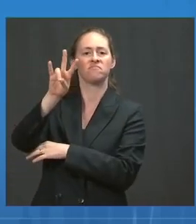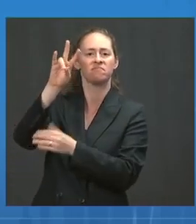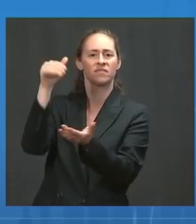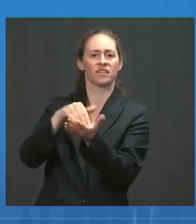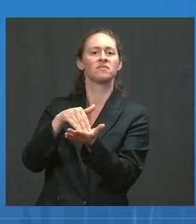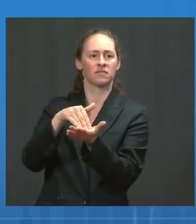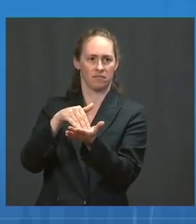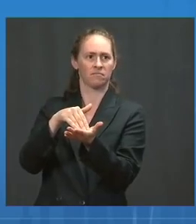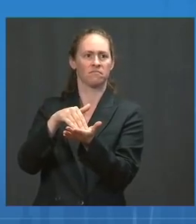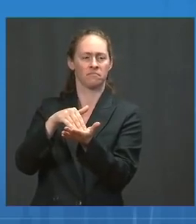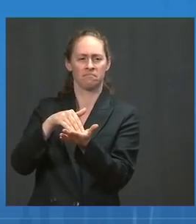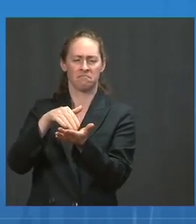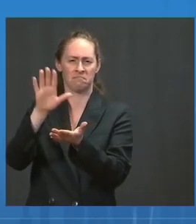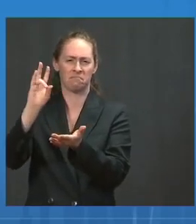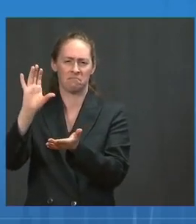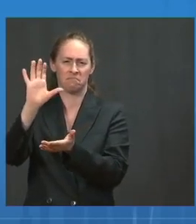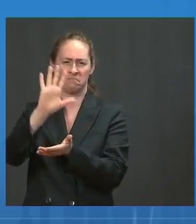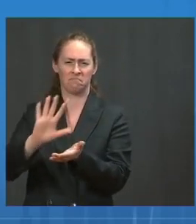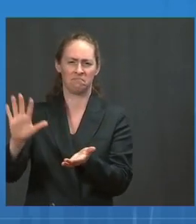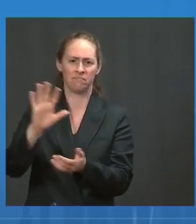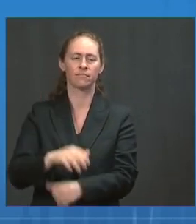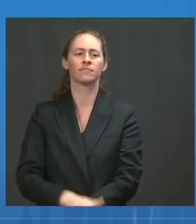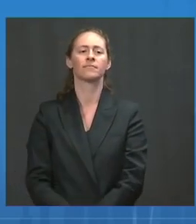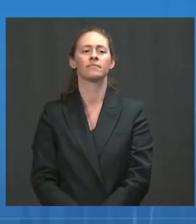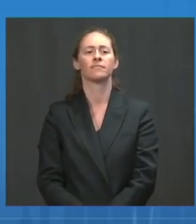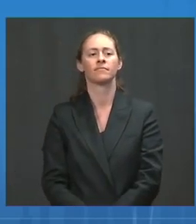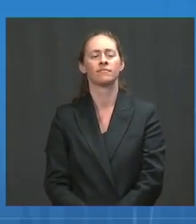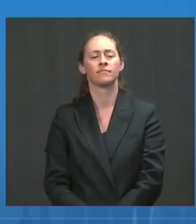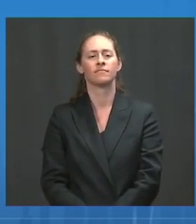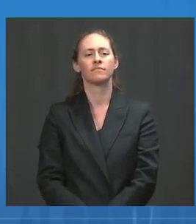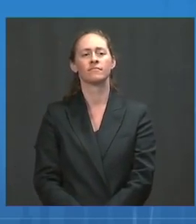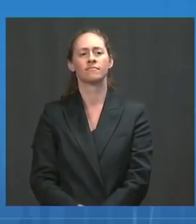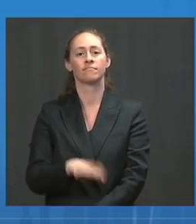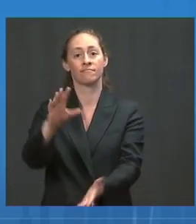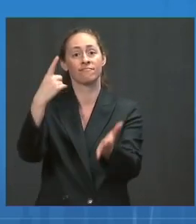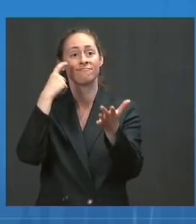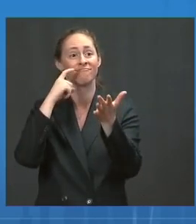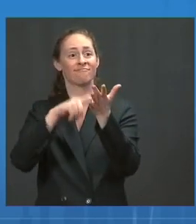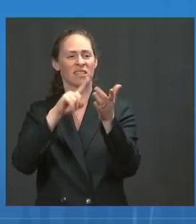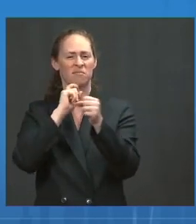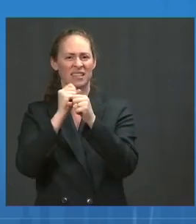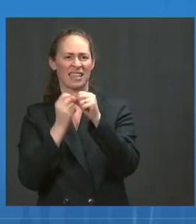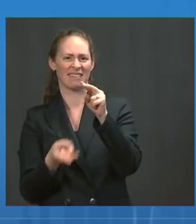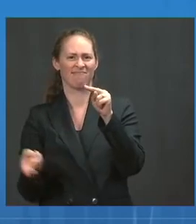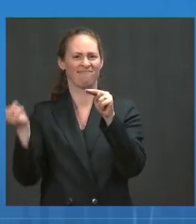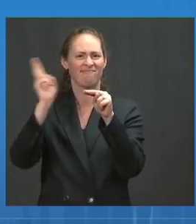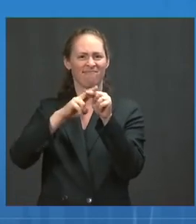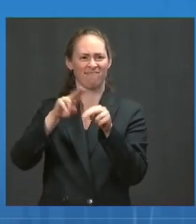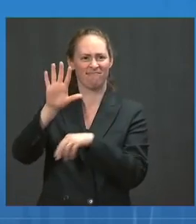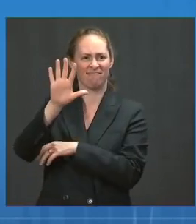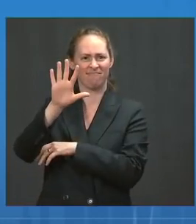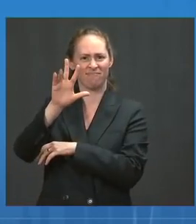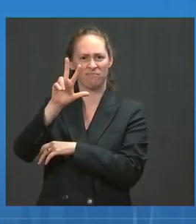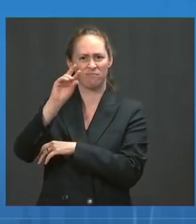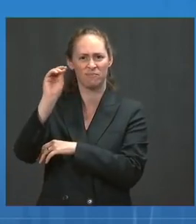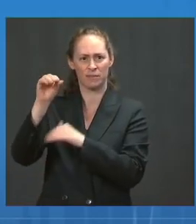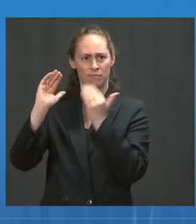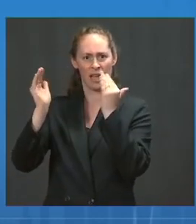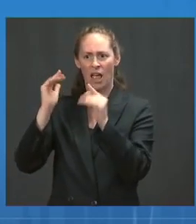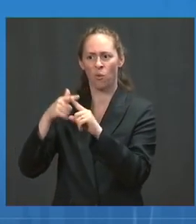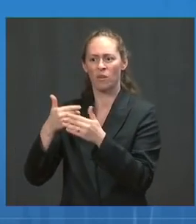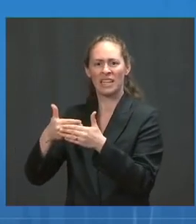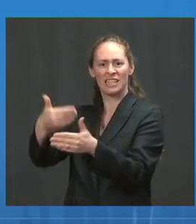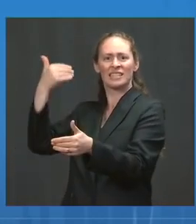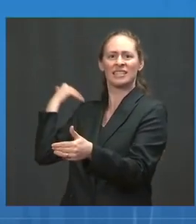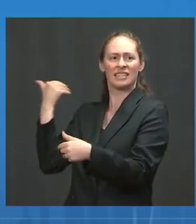37,700 cases per day. And this represents an increase of 53% from the prior 7-day average. The 7-day